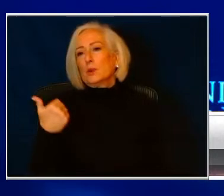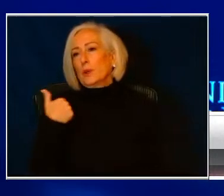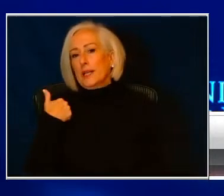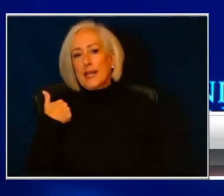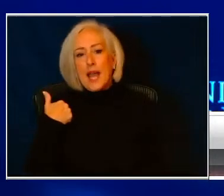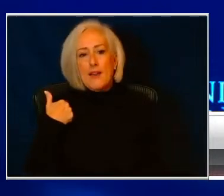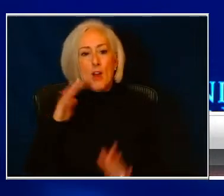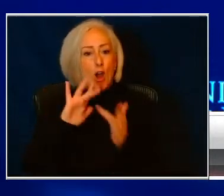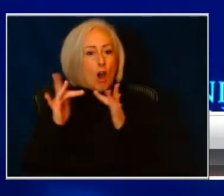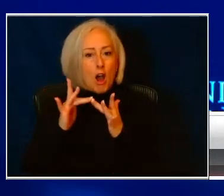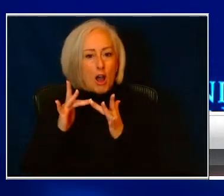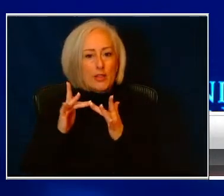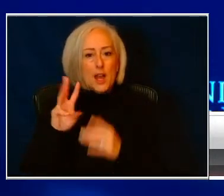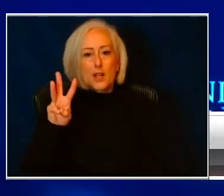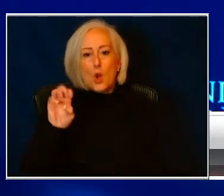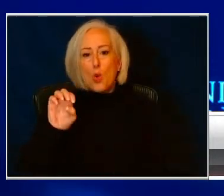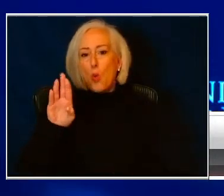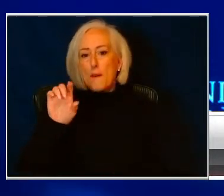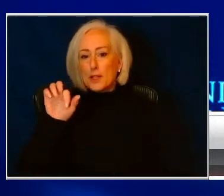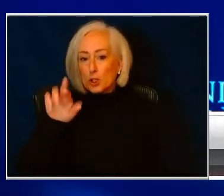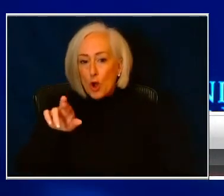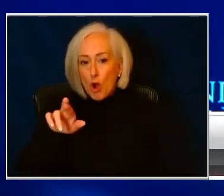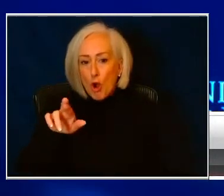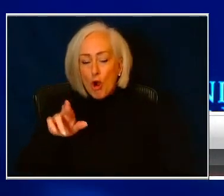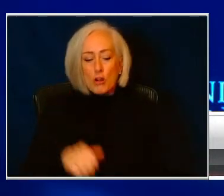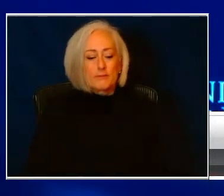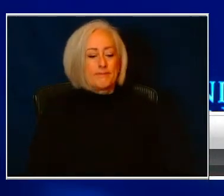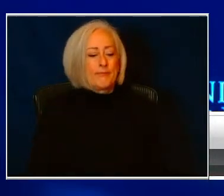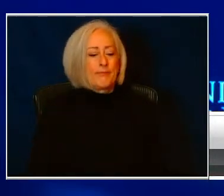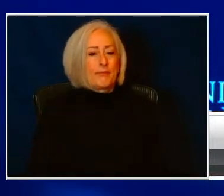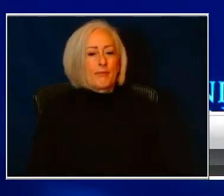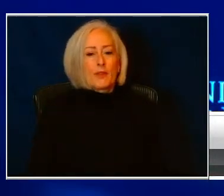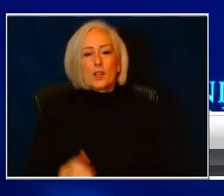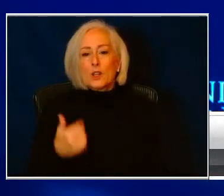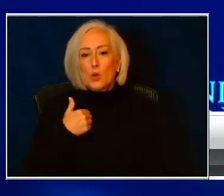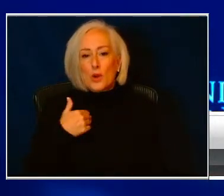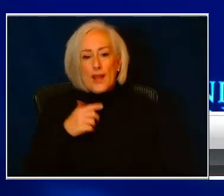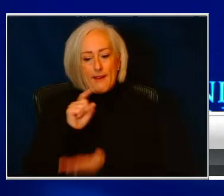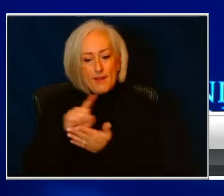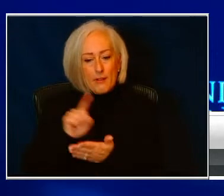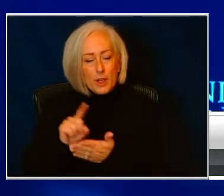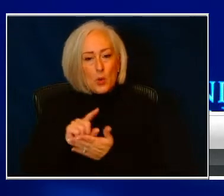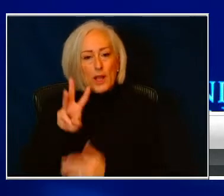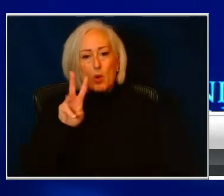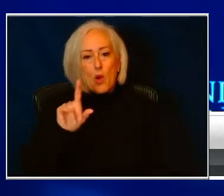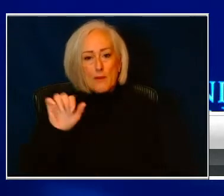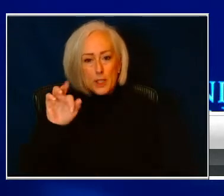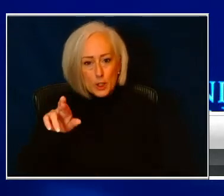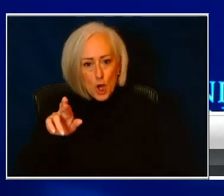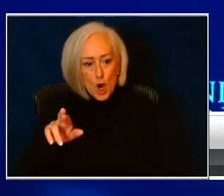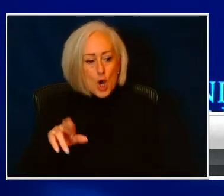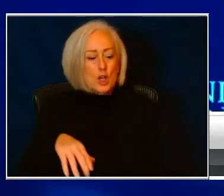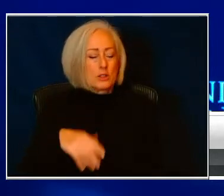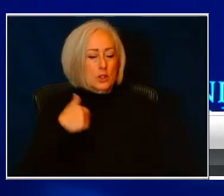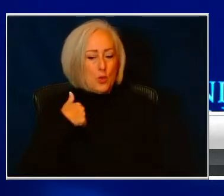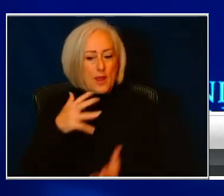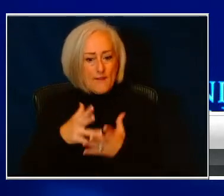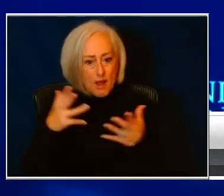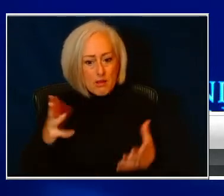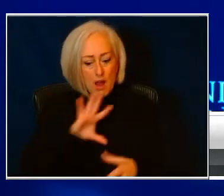online webinars and a series online. We have weekly webinars, and so there's a lot that we've put into it,